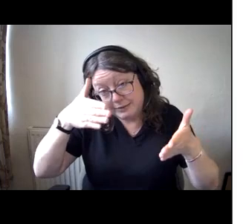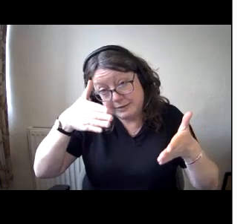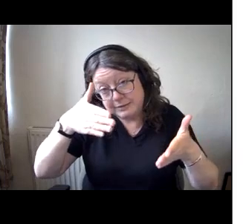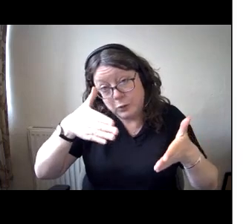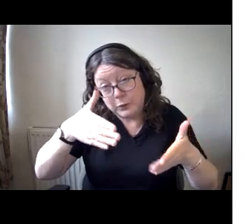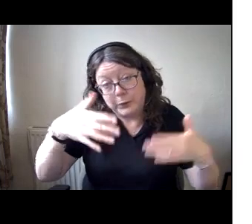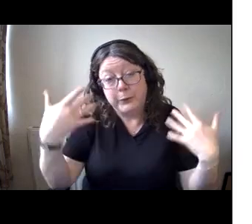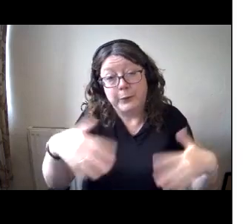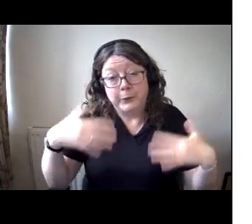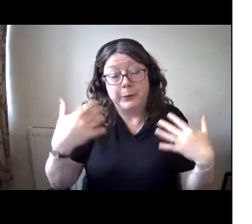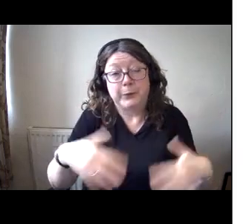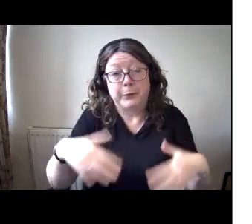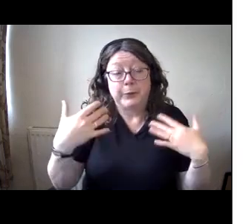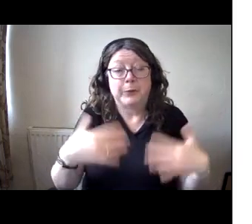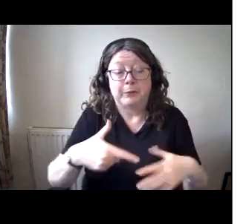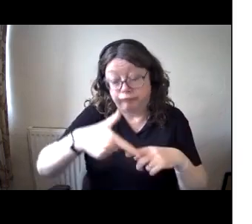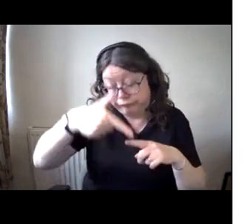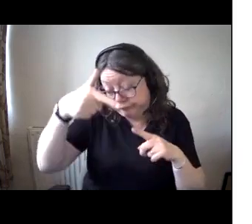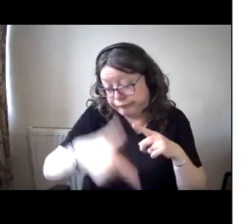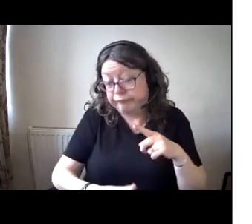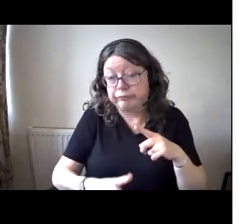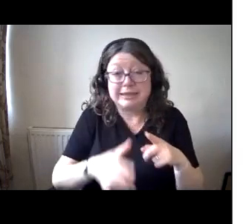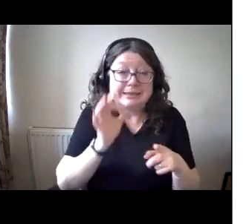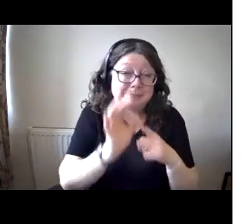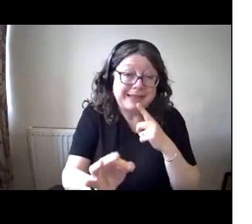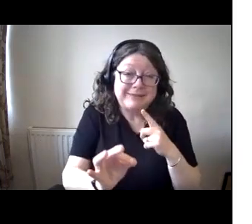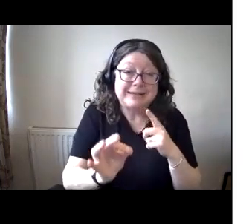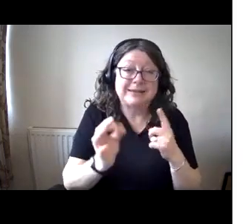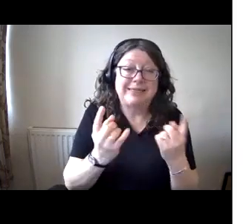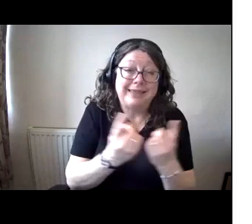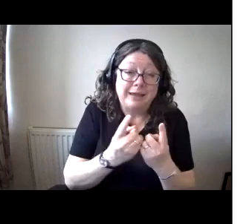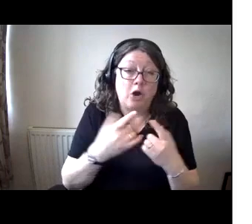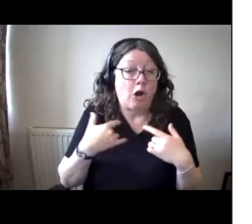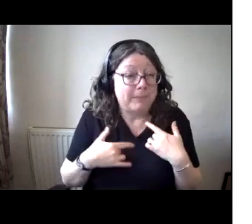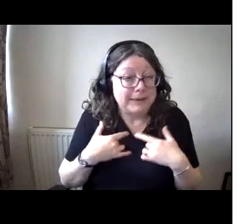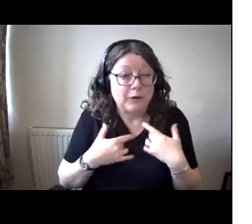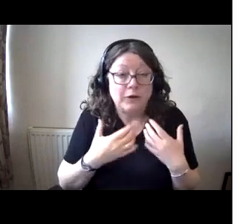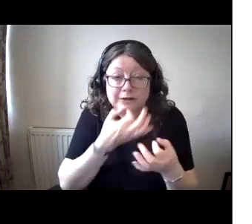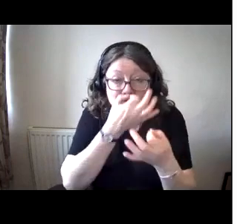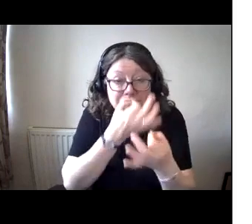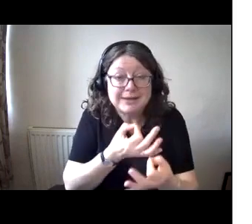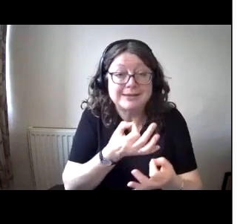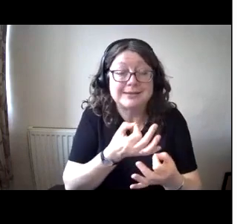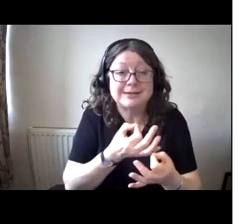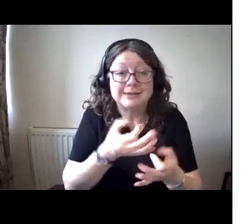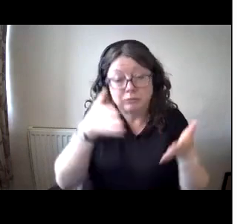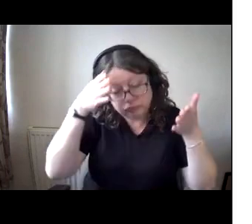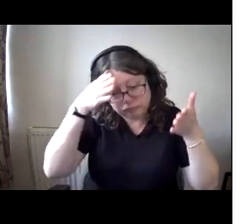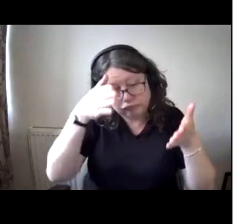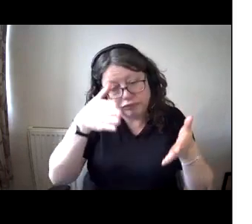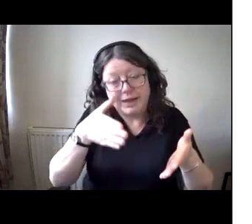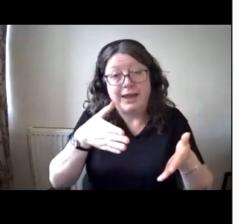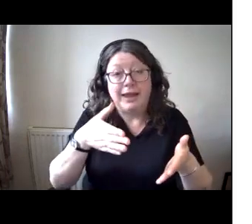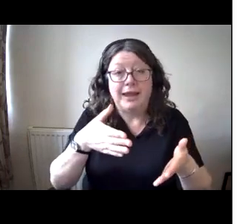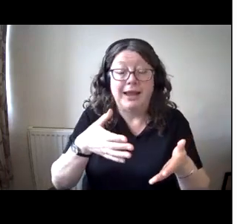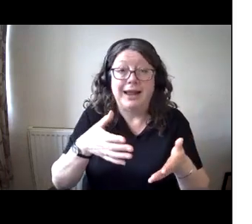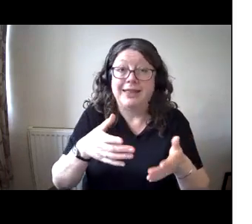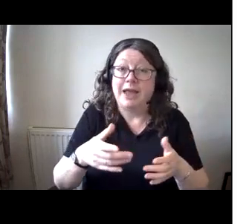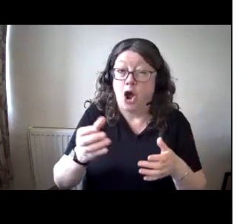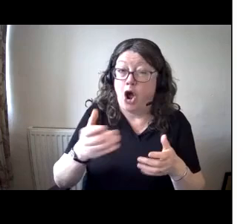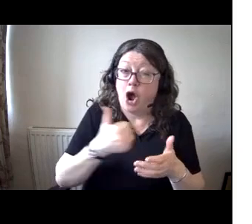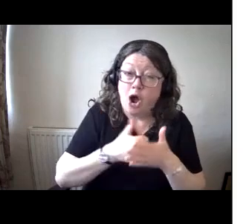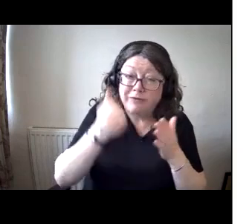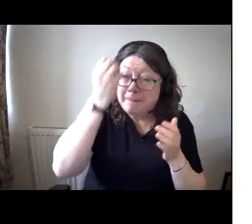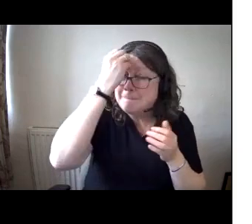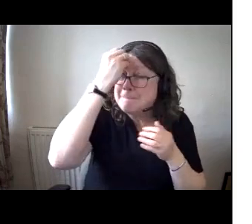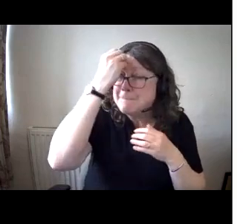maybe specific types of areas, specific hobbies, specific interests. And they're often a font of information in those areas that they